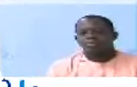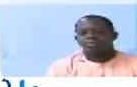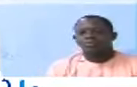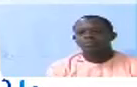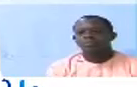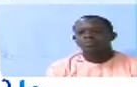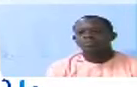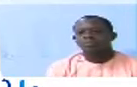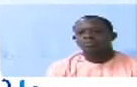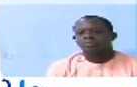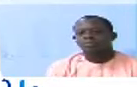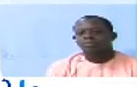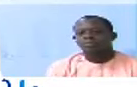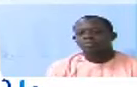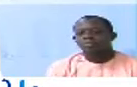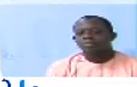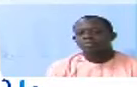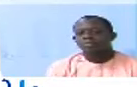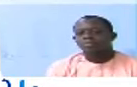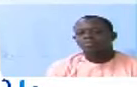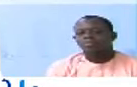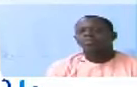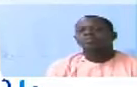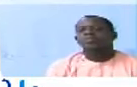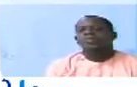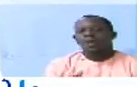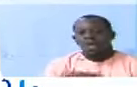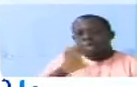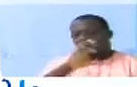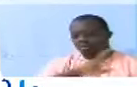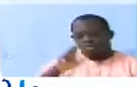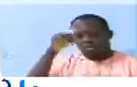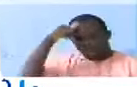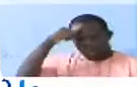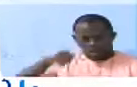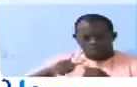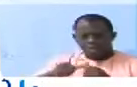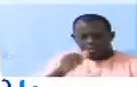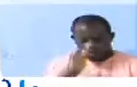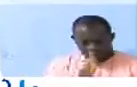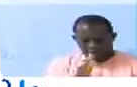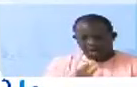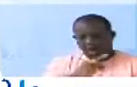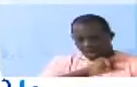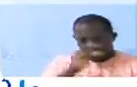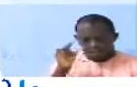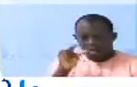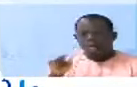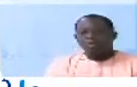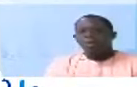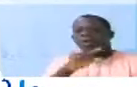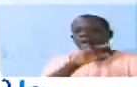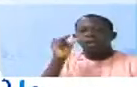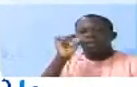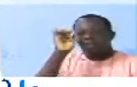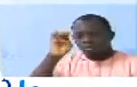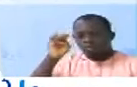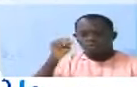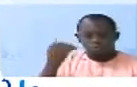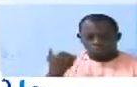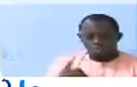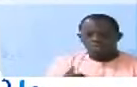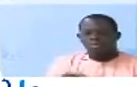nkamo ni ka kuma ni Chinese la mato muta. I cannot remember his real name, but the name they used to call him there was